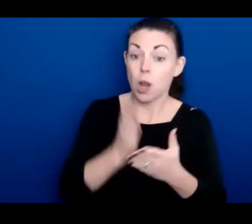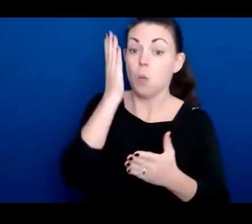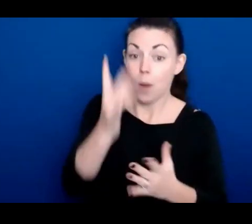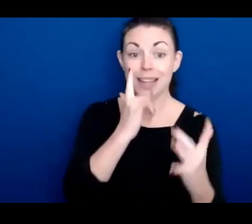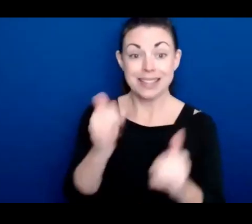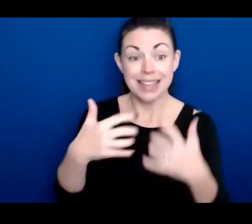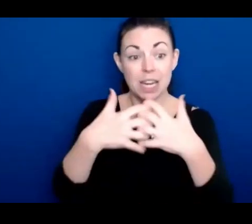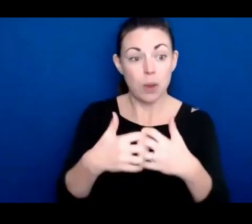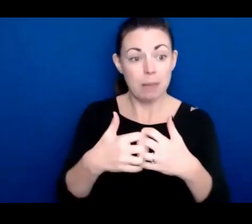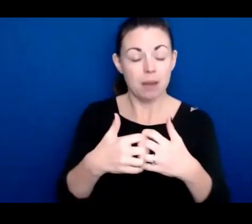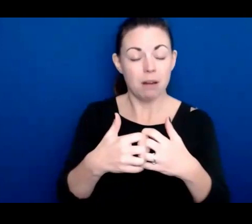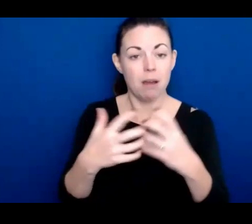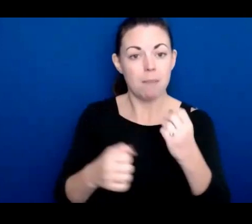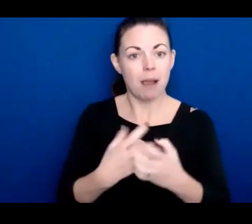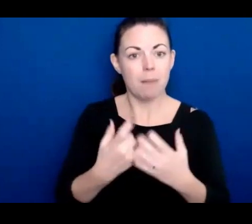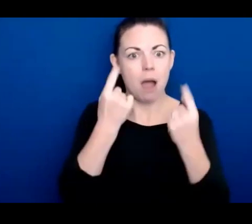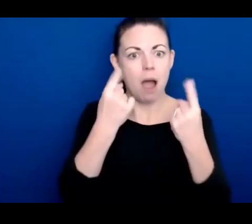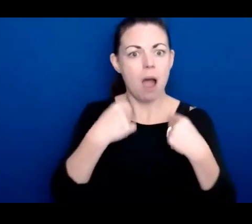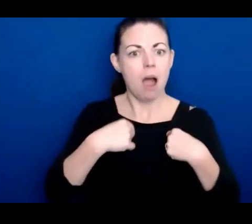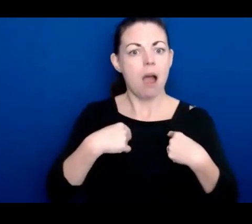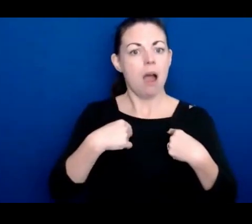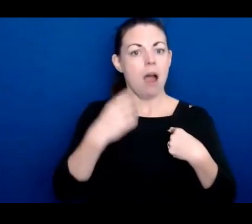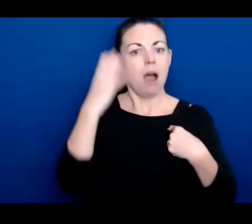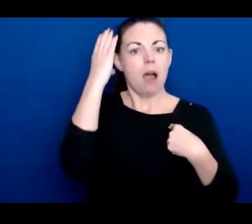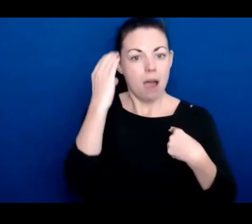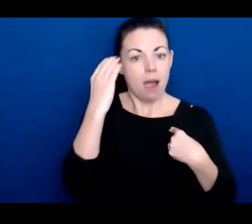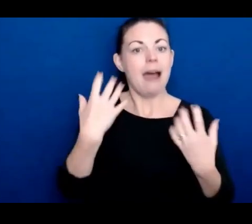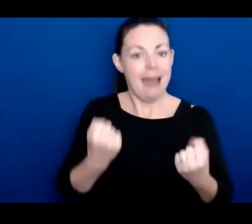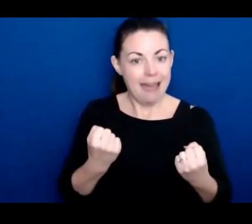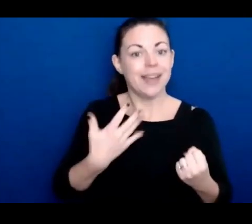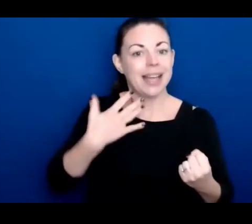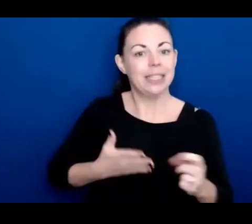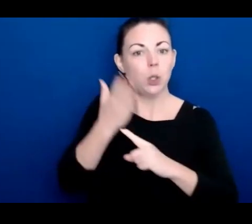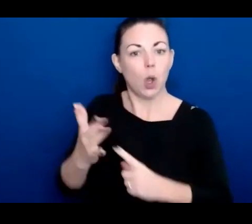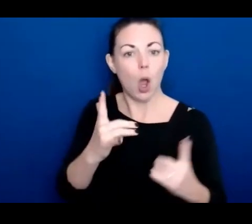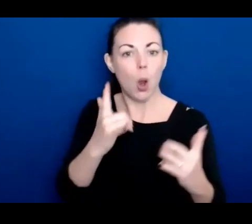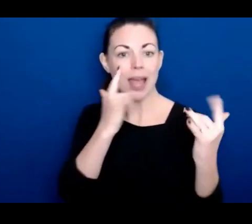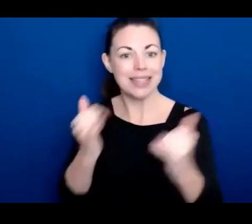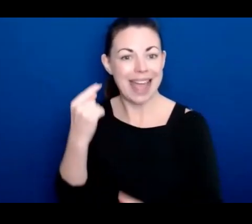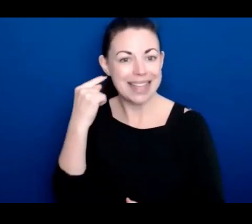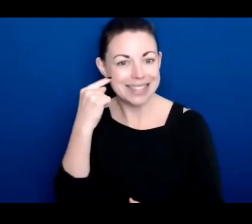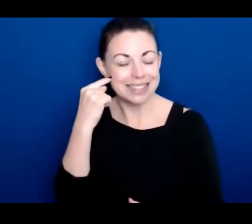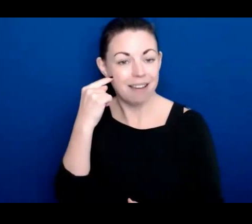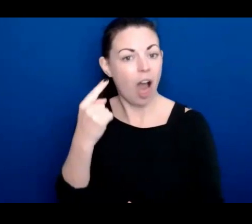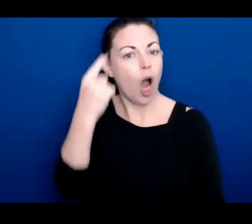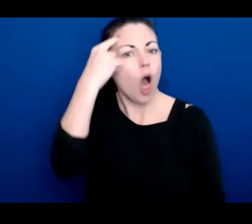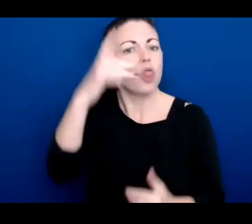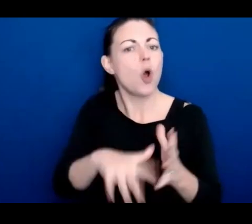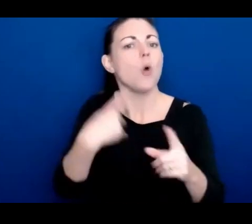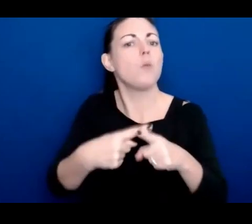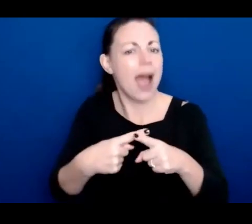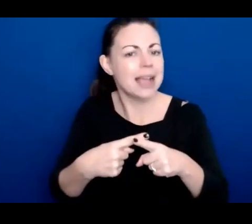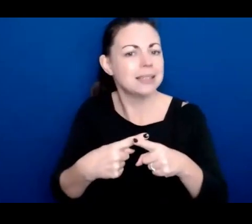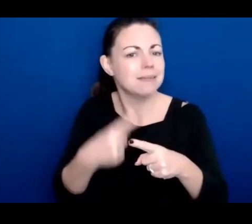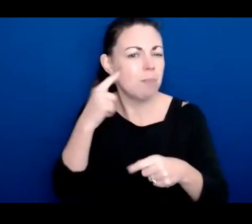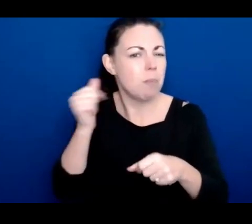fact that I needed support. I needed to go and get a hearing test. Initially, I thought it was waxing the ears, which is the second